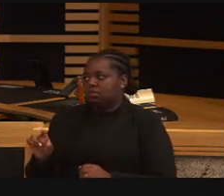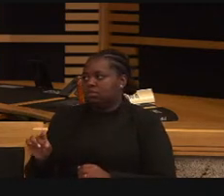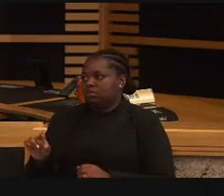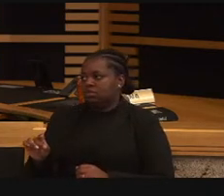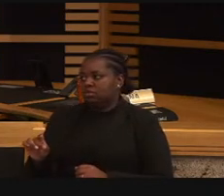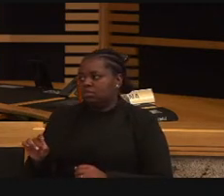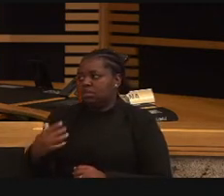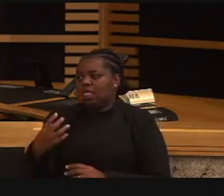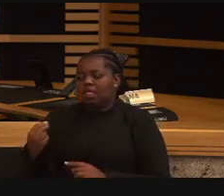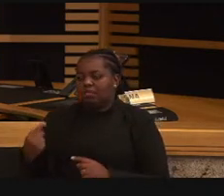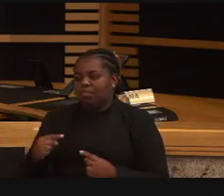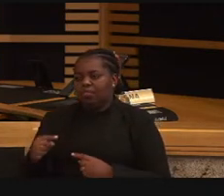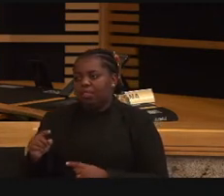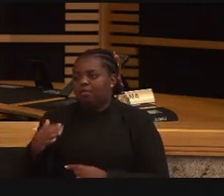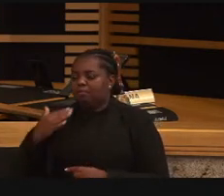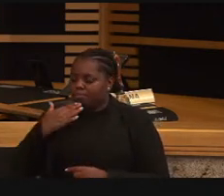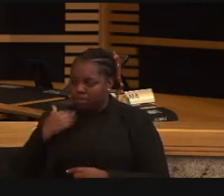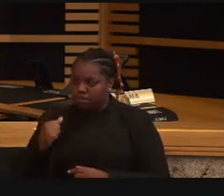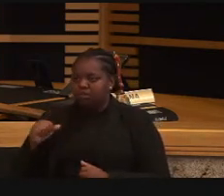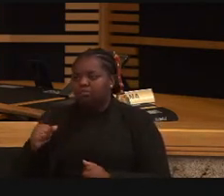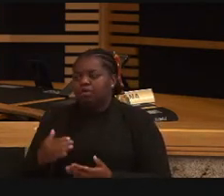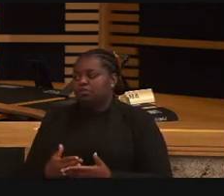Othile phakathi. So sithi napha